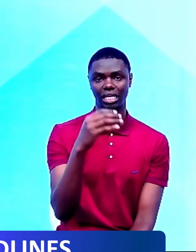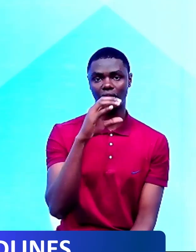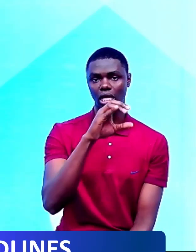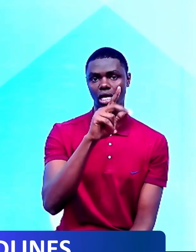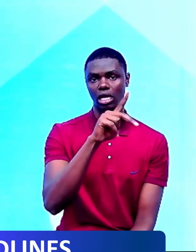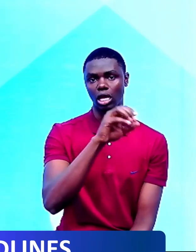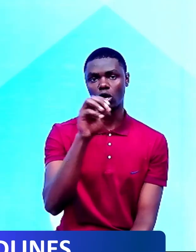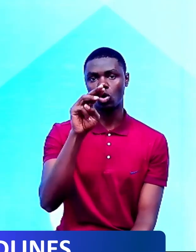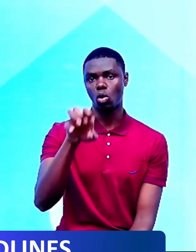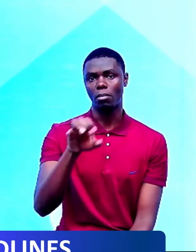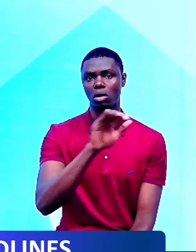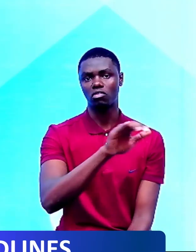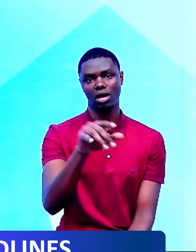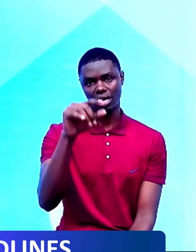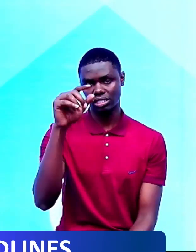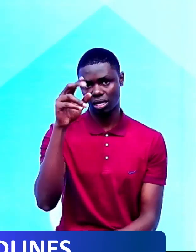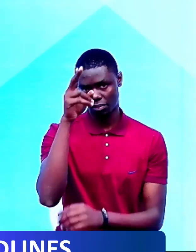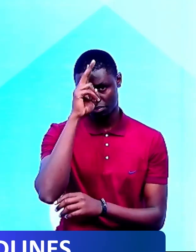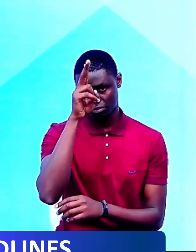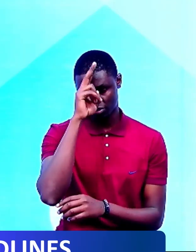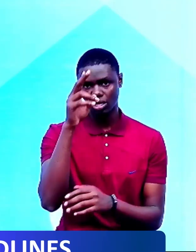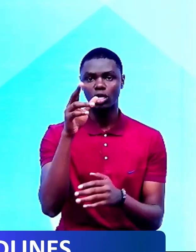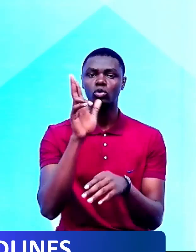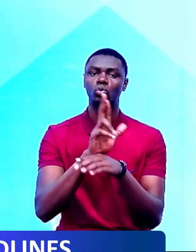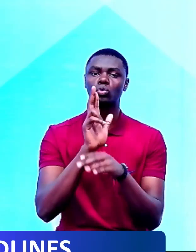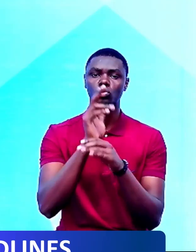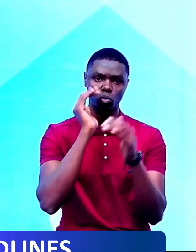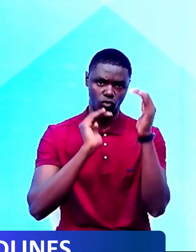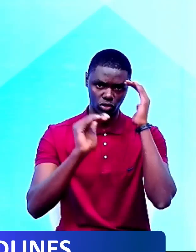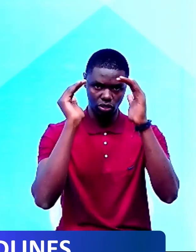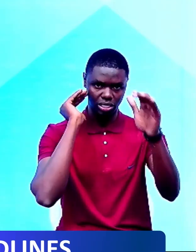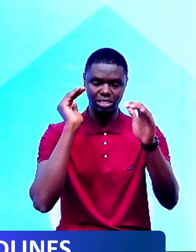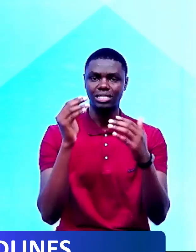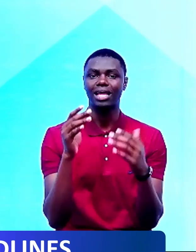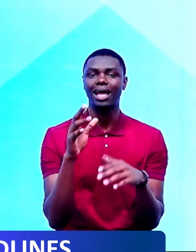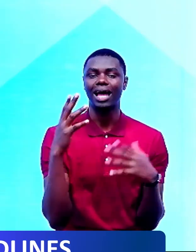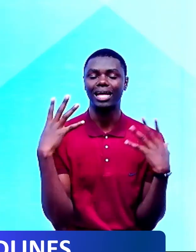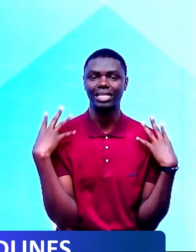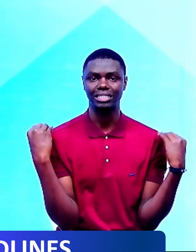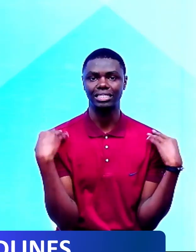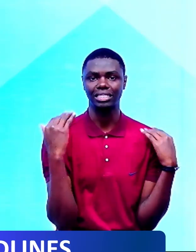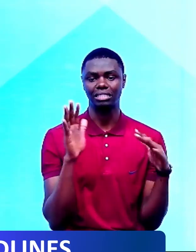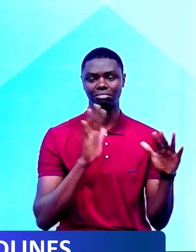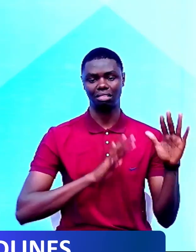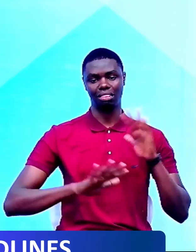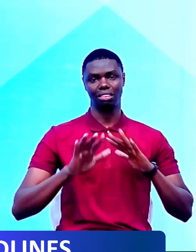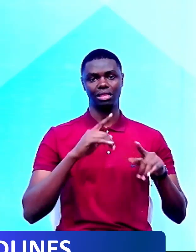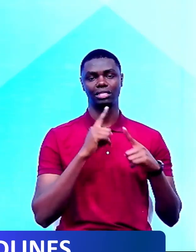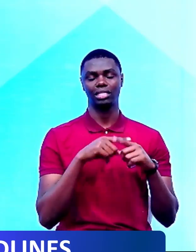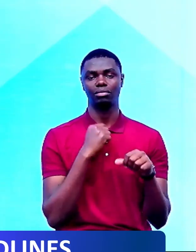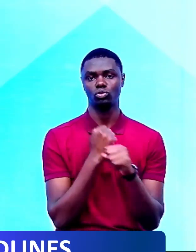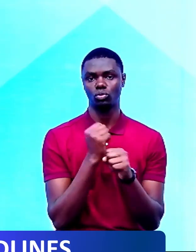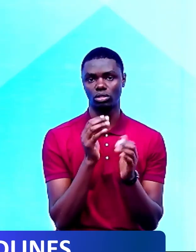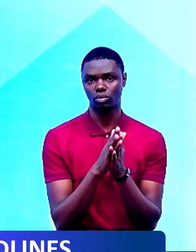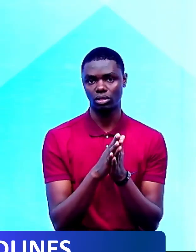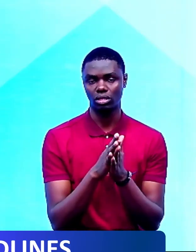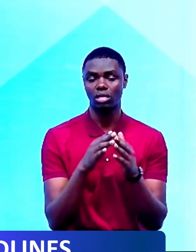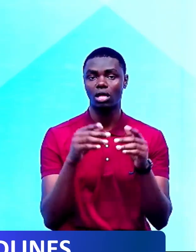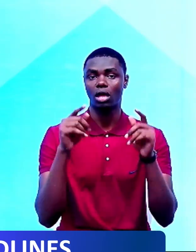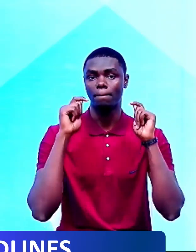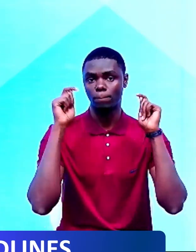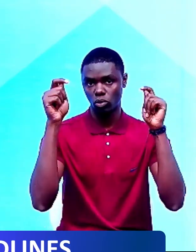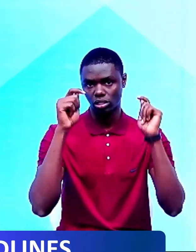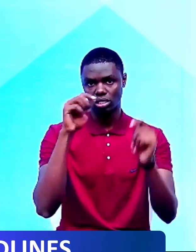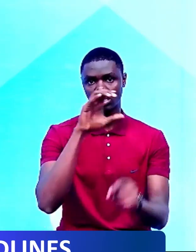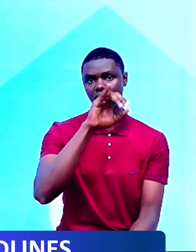on the police to employ professionalism and exercise restraint while dealing with protesters. The